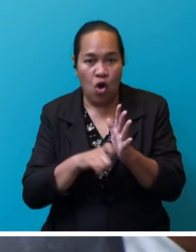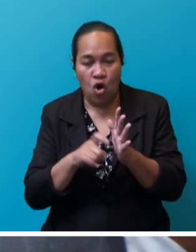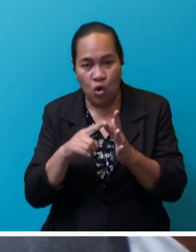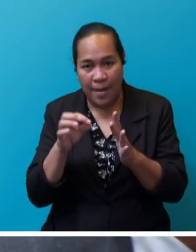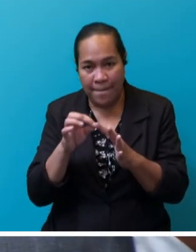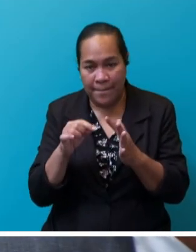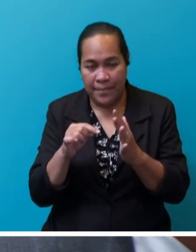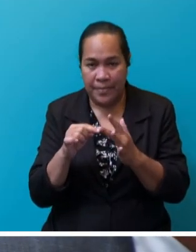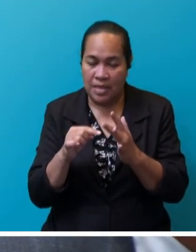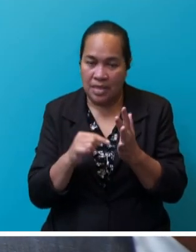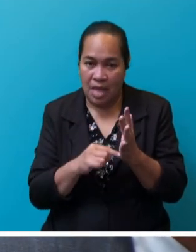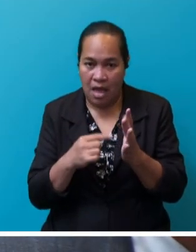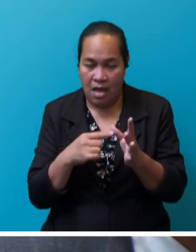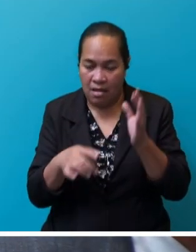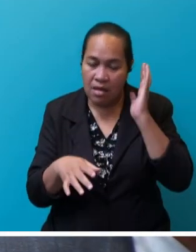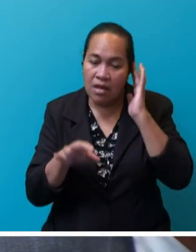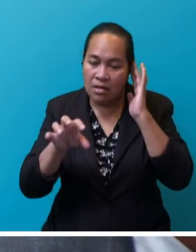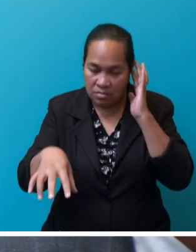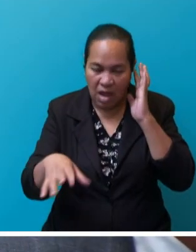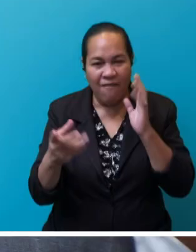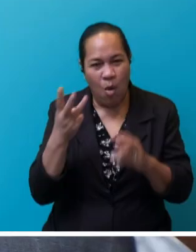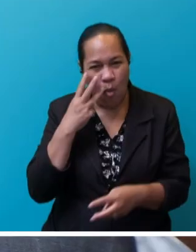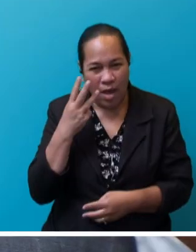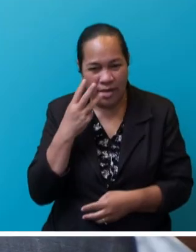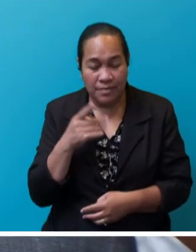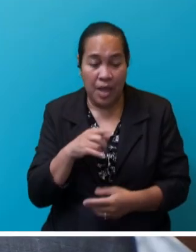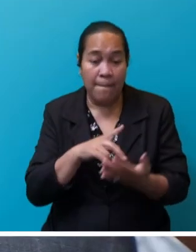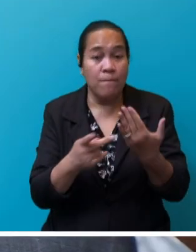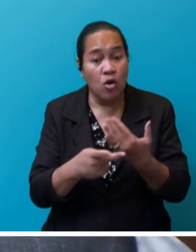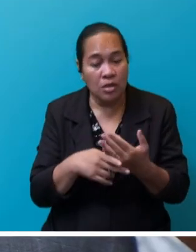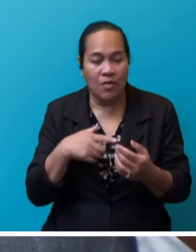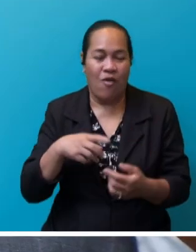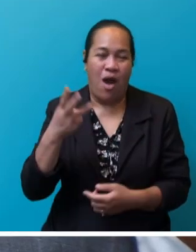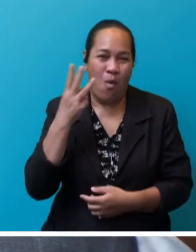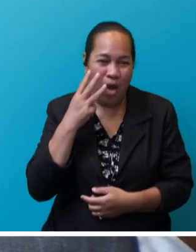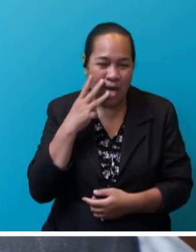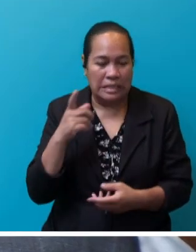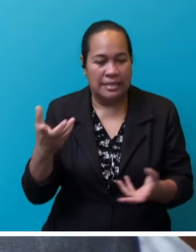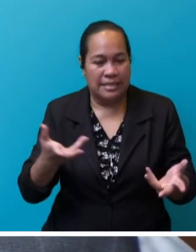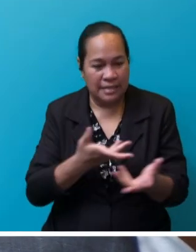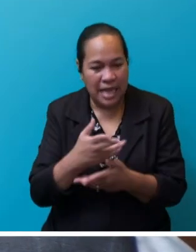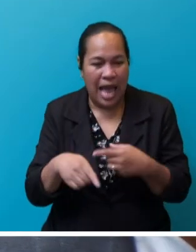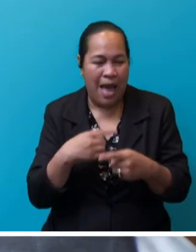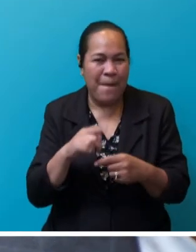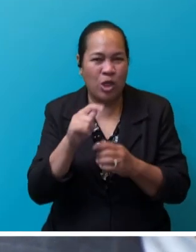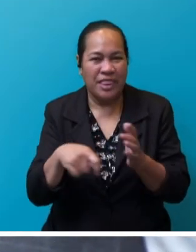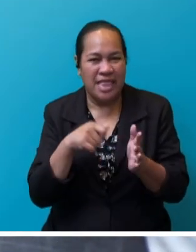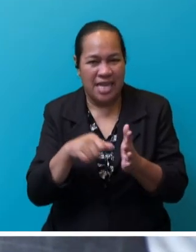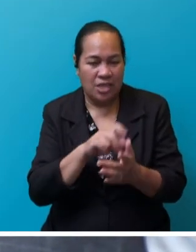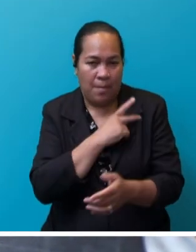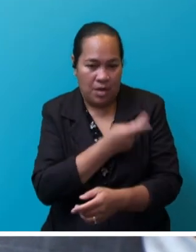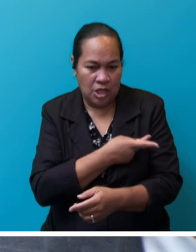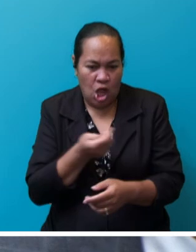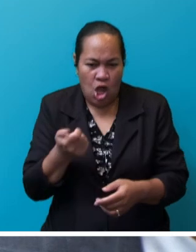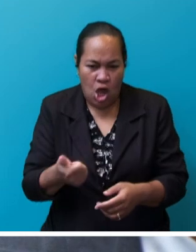community. The programs featured awareness sessions and discussions on teenage pregnancy, early marriage,